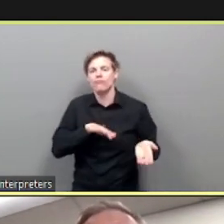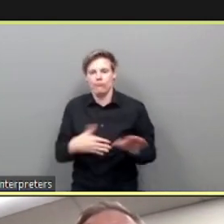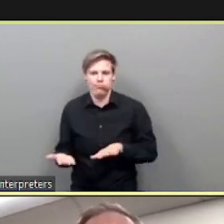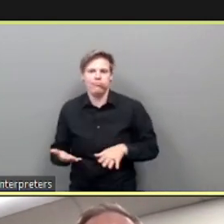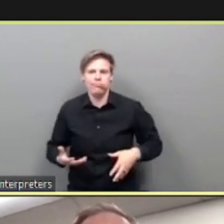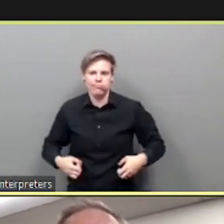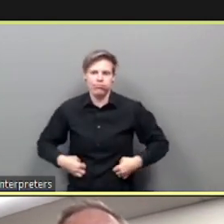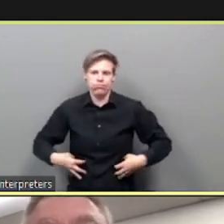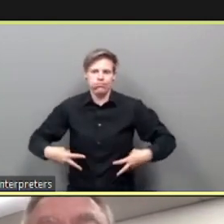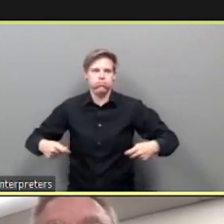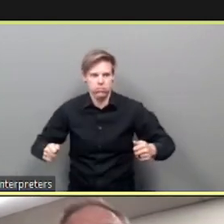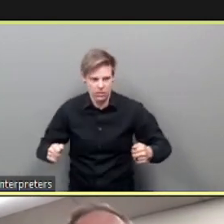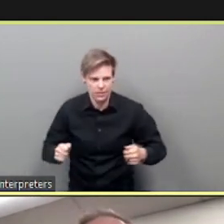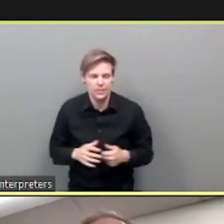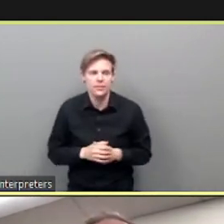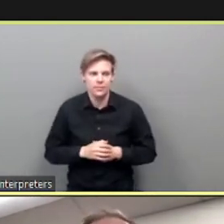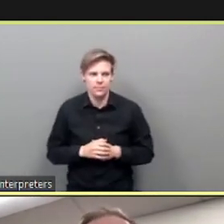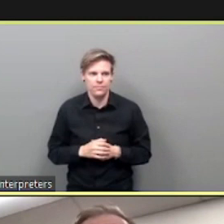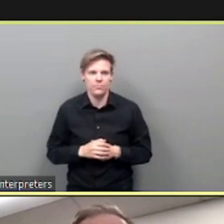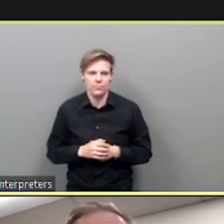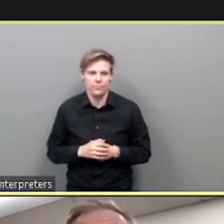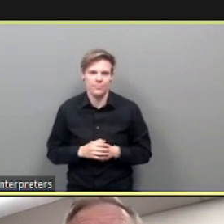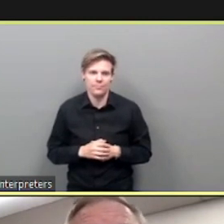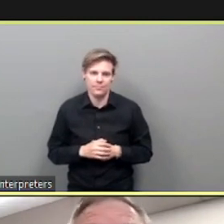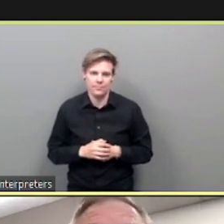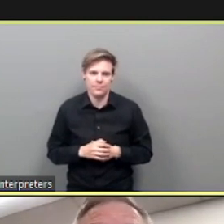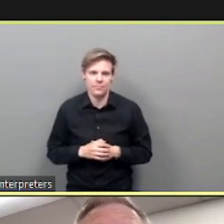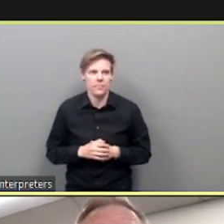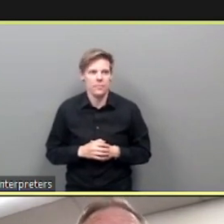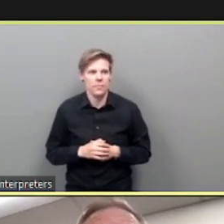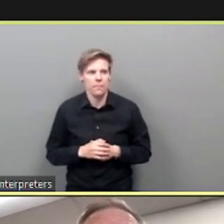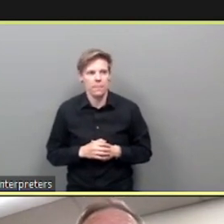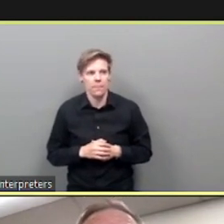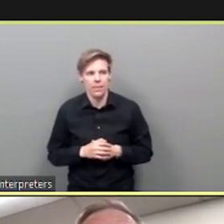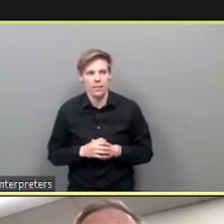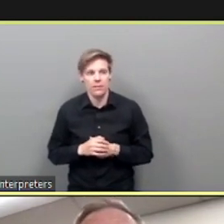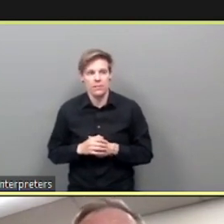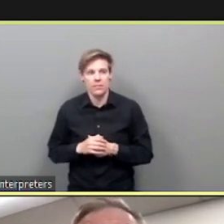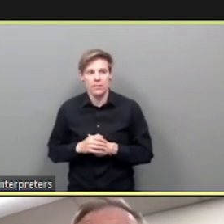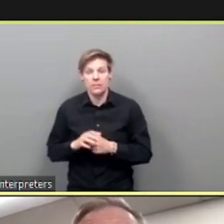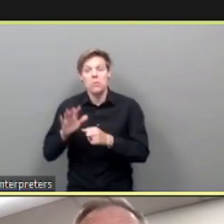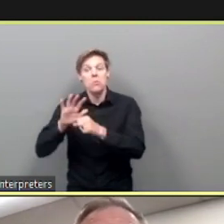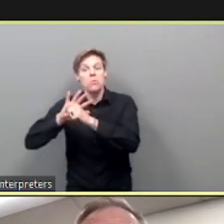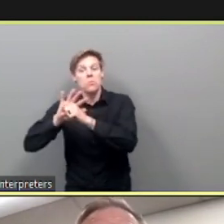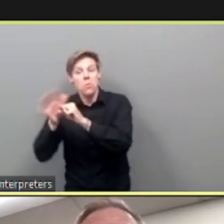emergency care for symptoms of coronavirus because they thought the